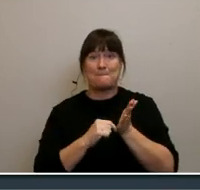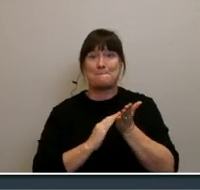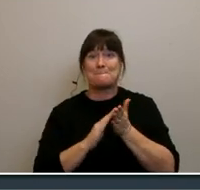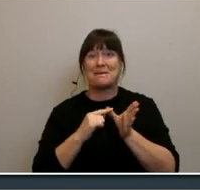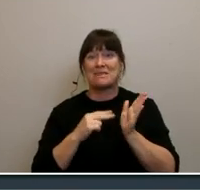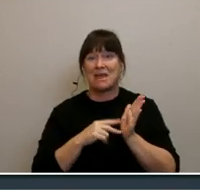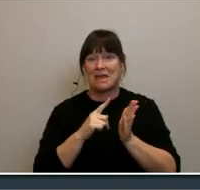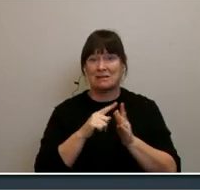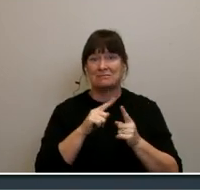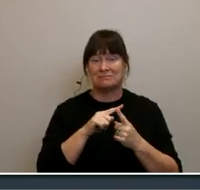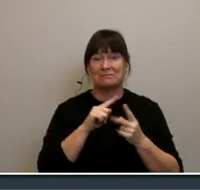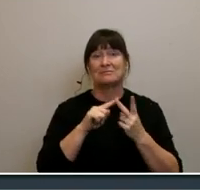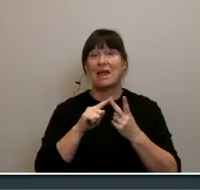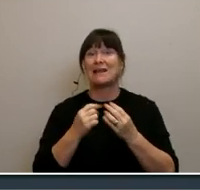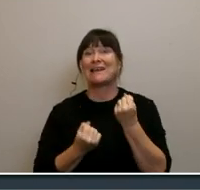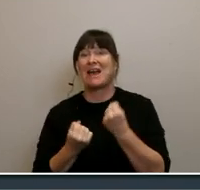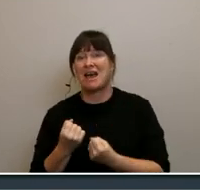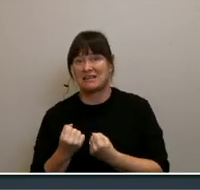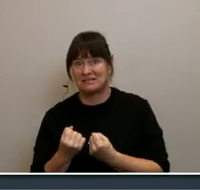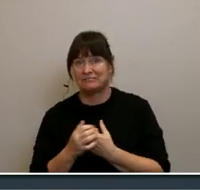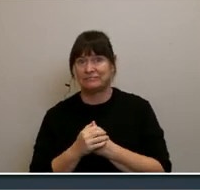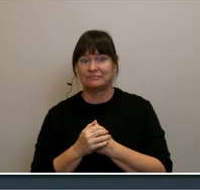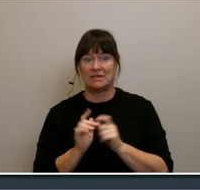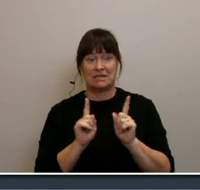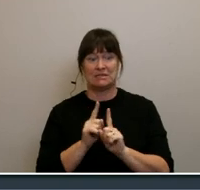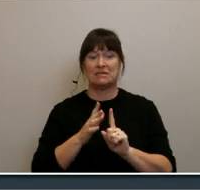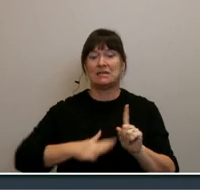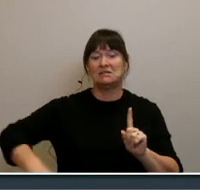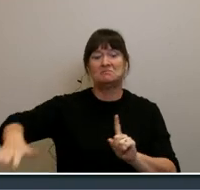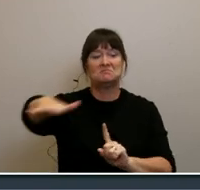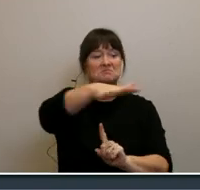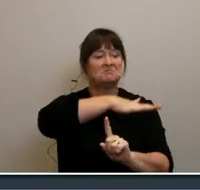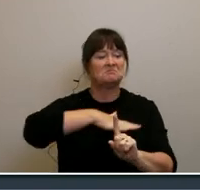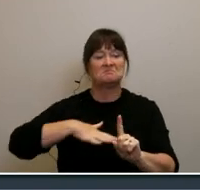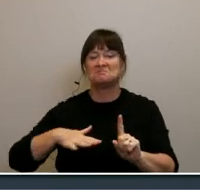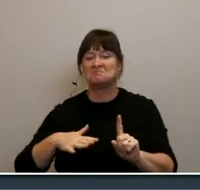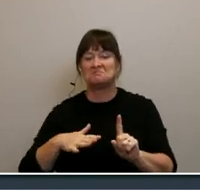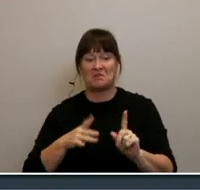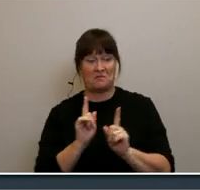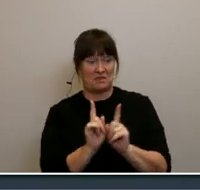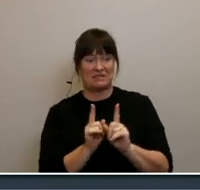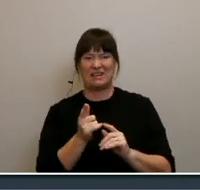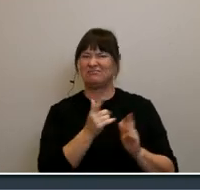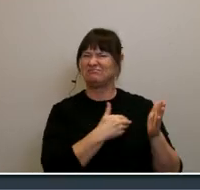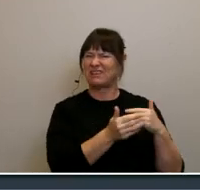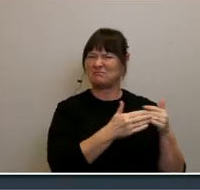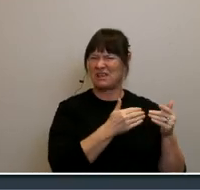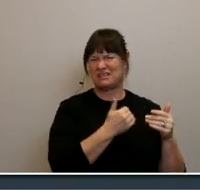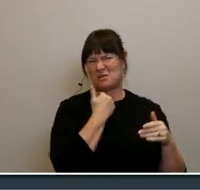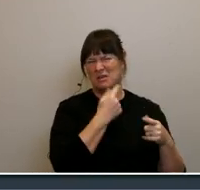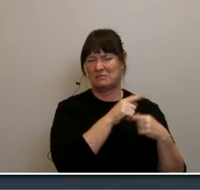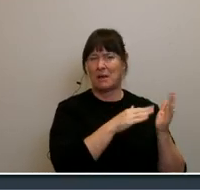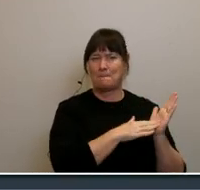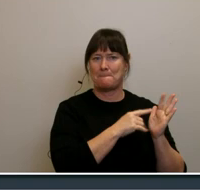vehicles. Well, we're a fairly confined city, so the methane front's hardly relevant for us. But there may be